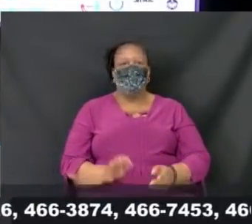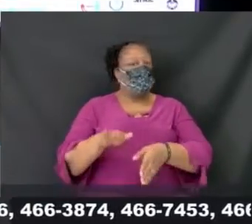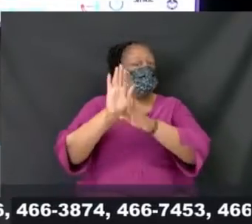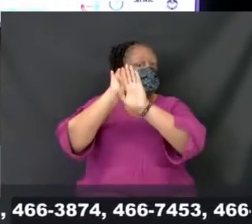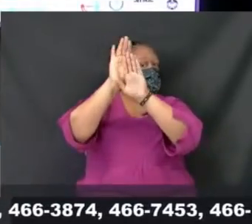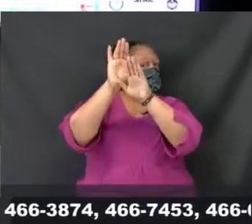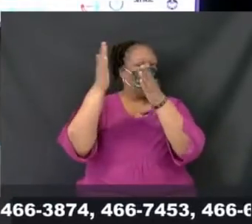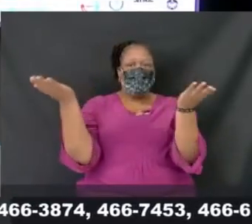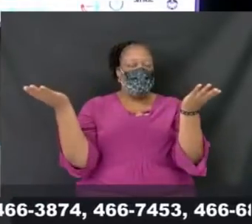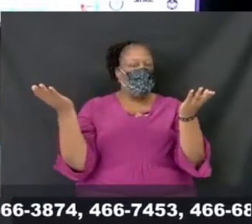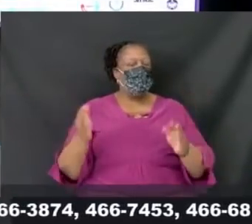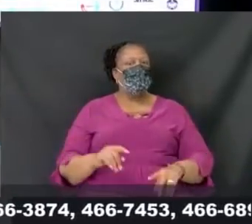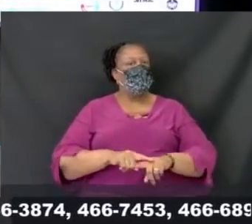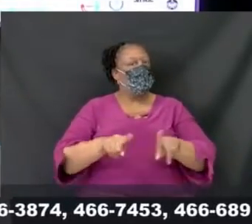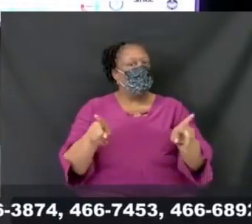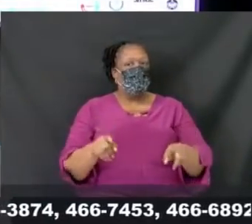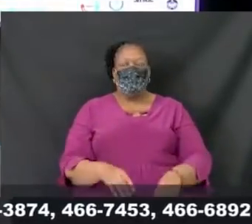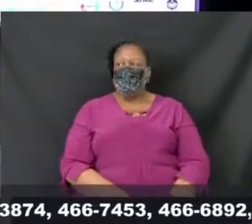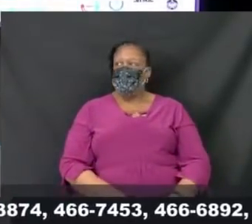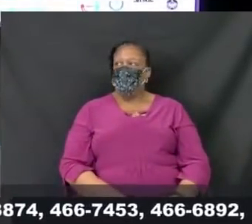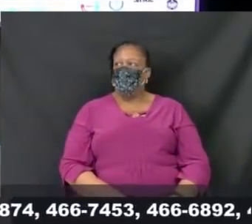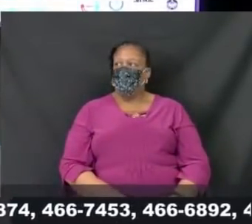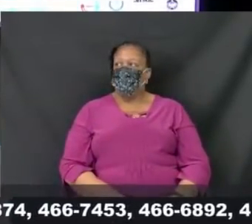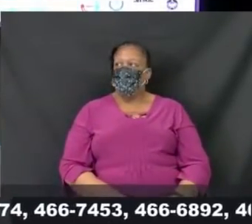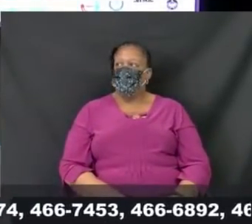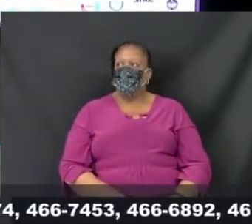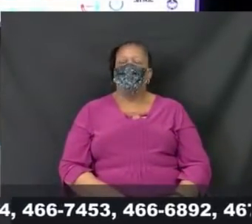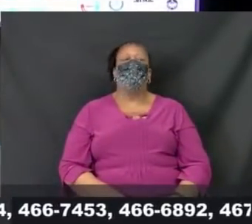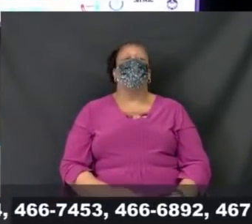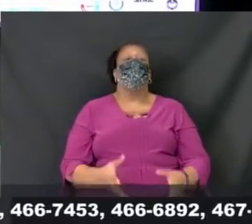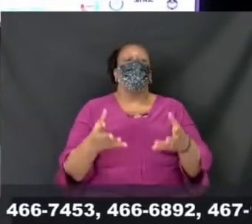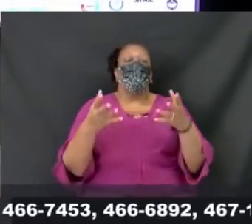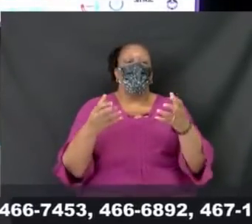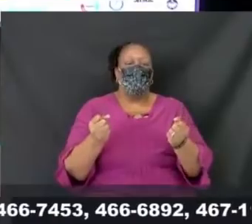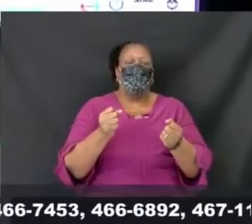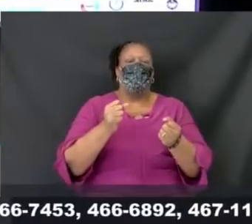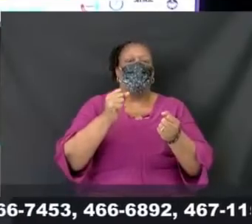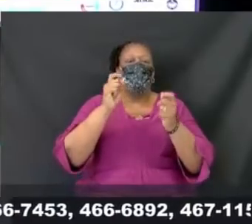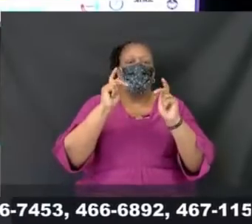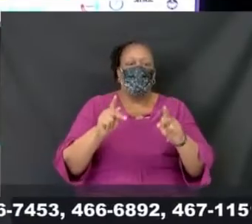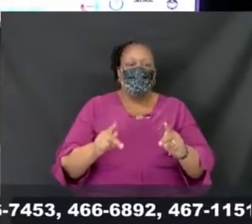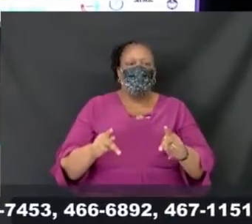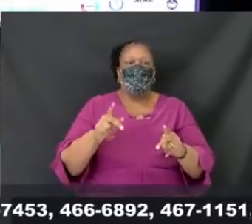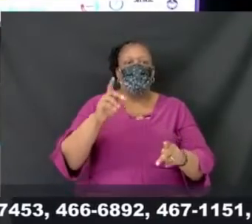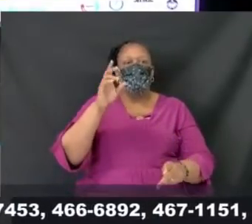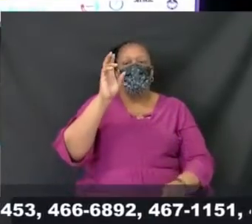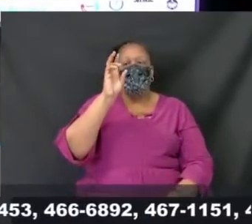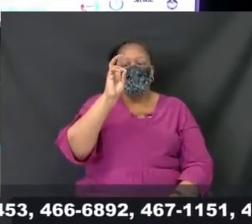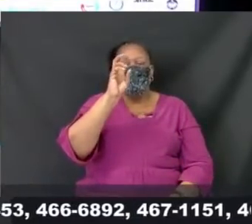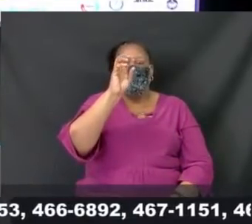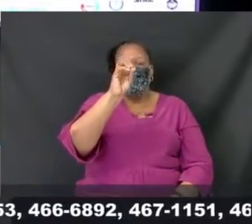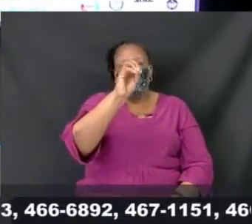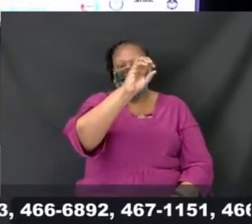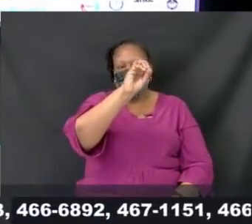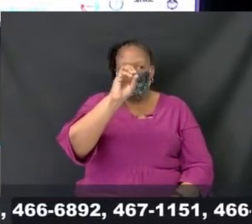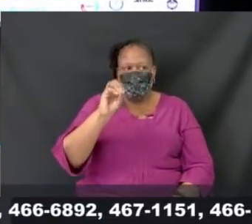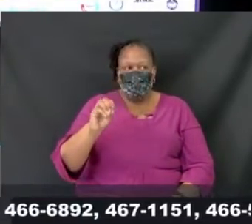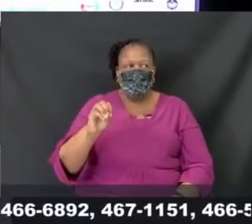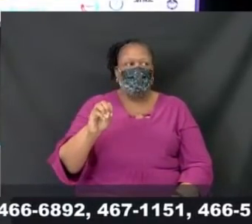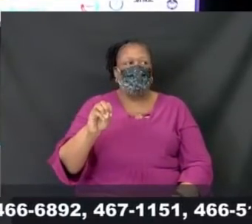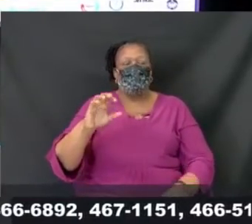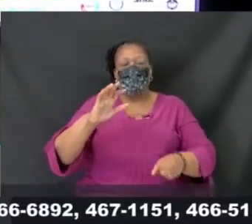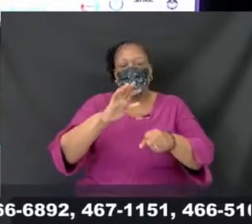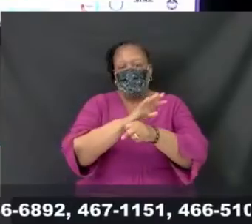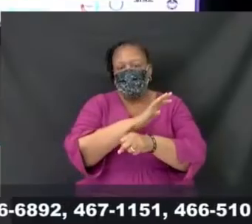one-size-fits-all cap for all sports is to ensure that we get a 70% threshold for fully vaccinated players